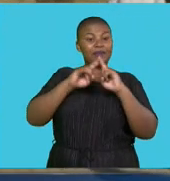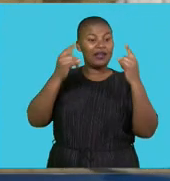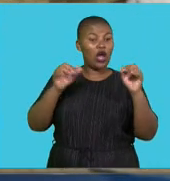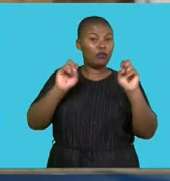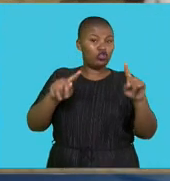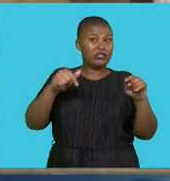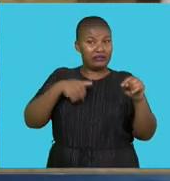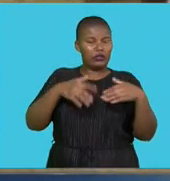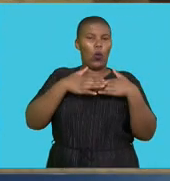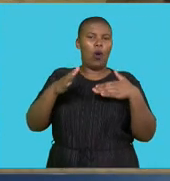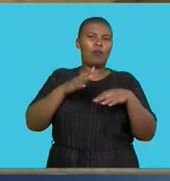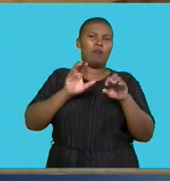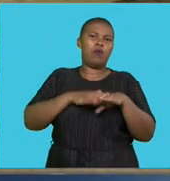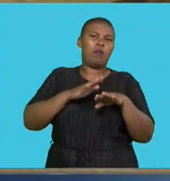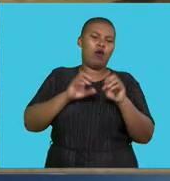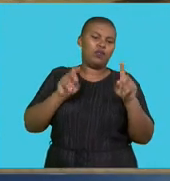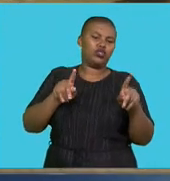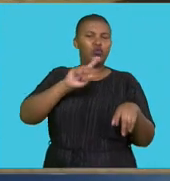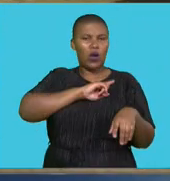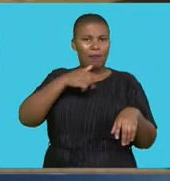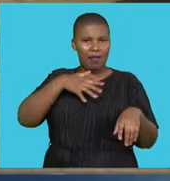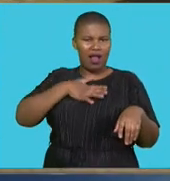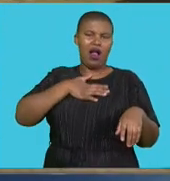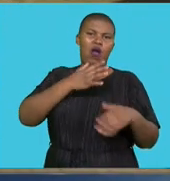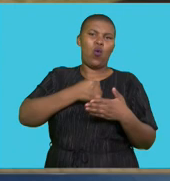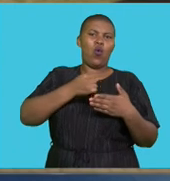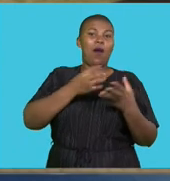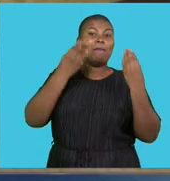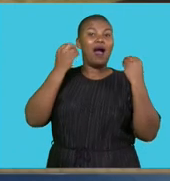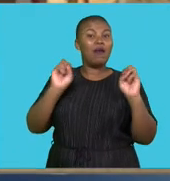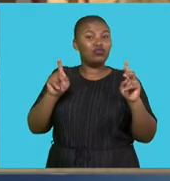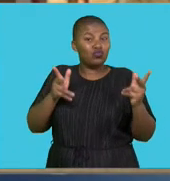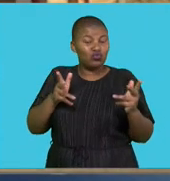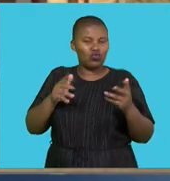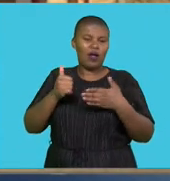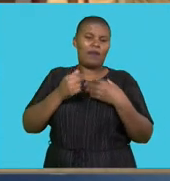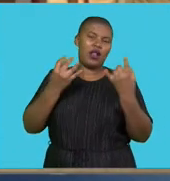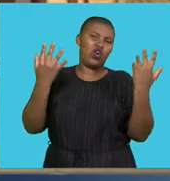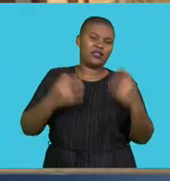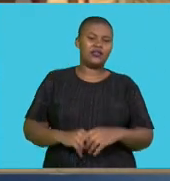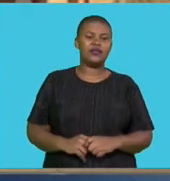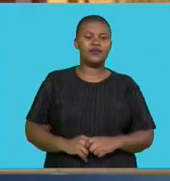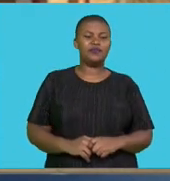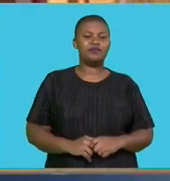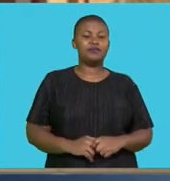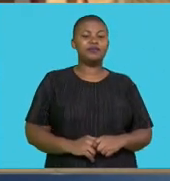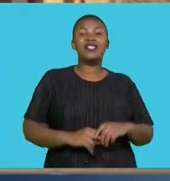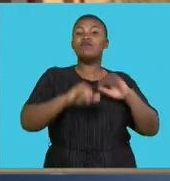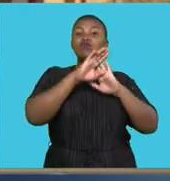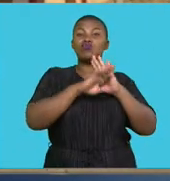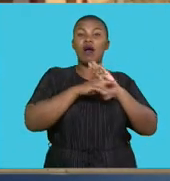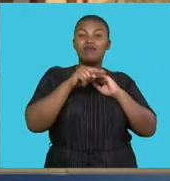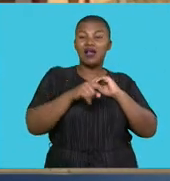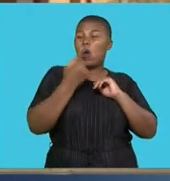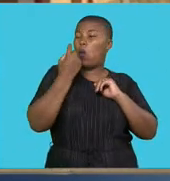literally open doors for me, because I love my pastries, so getting this opportunity will mean the world to me. This program, Bafeetu, is one of the best,